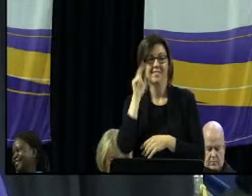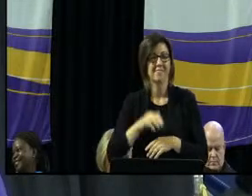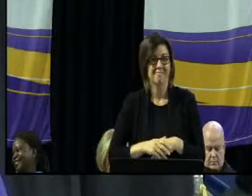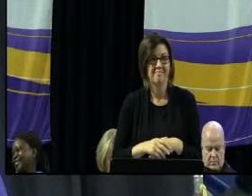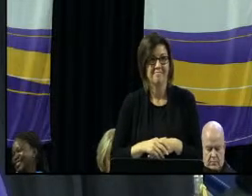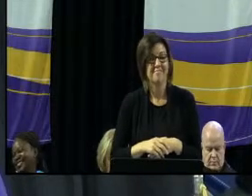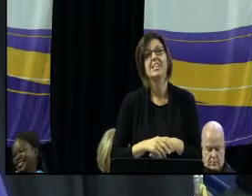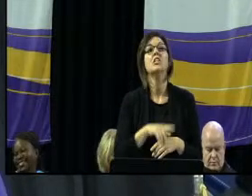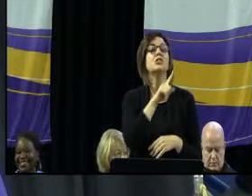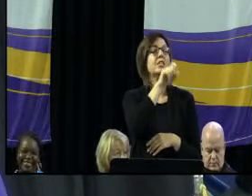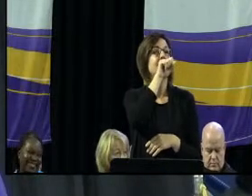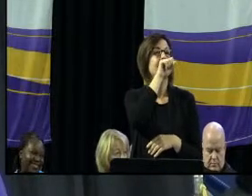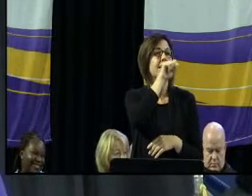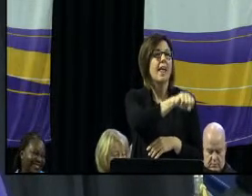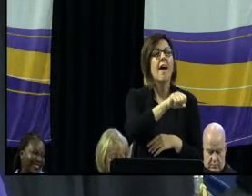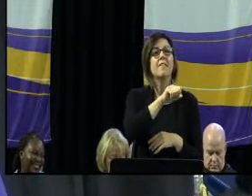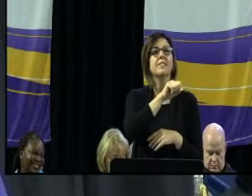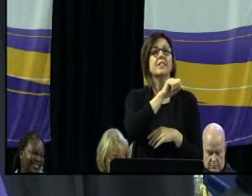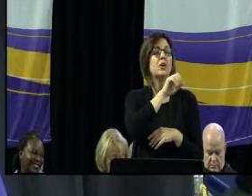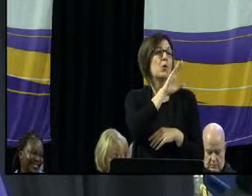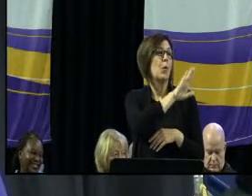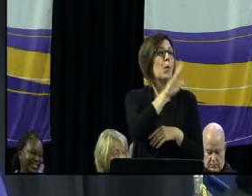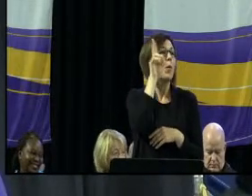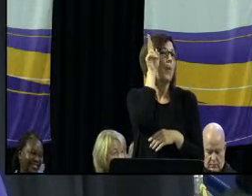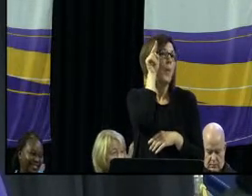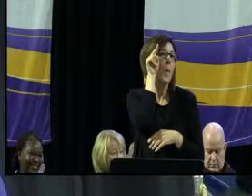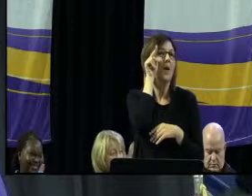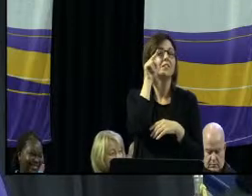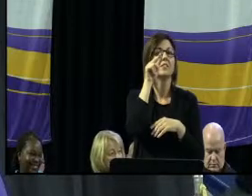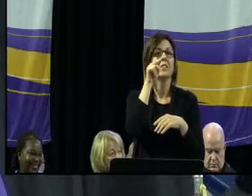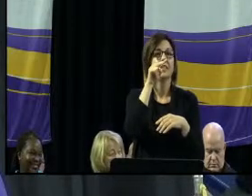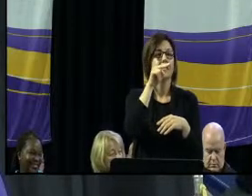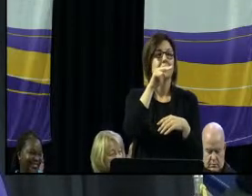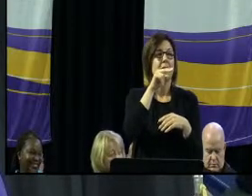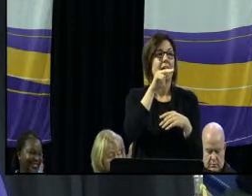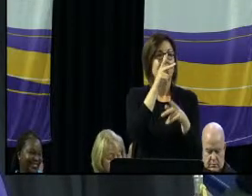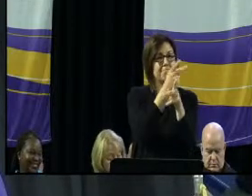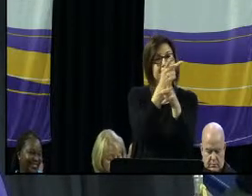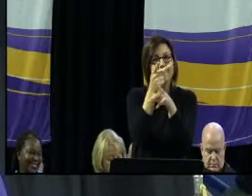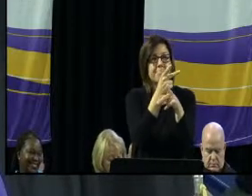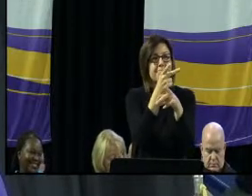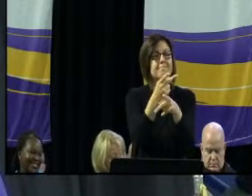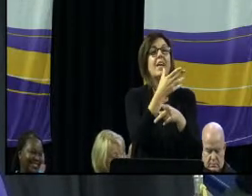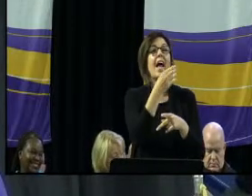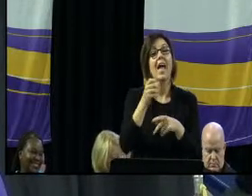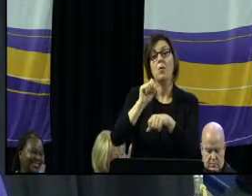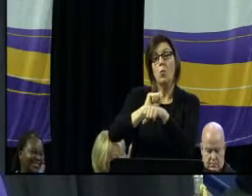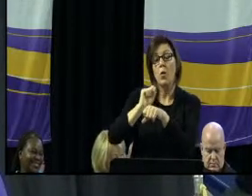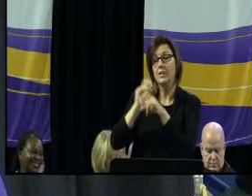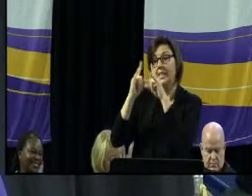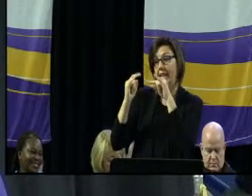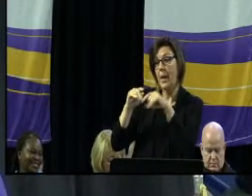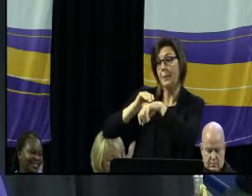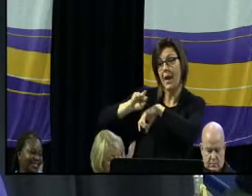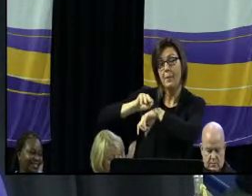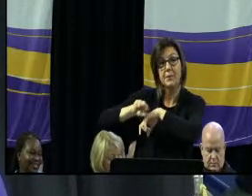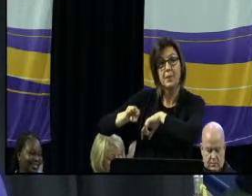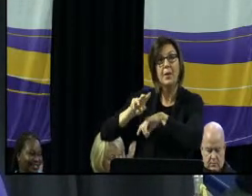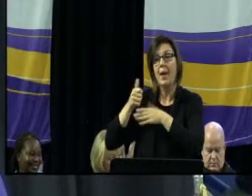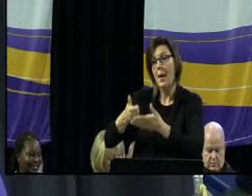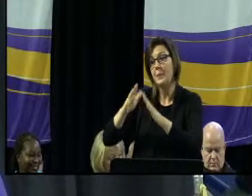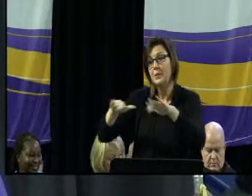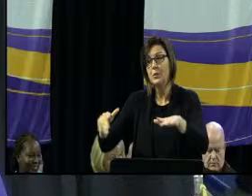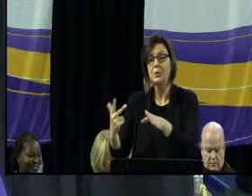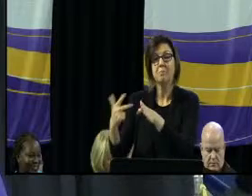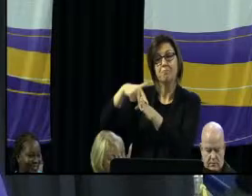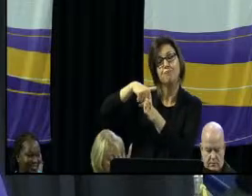free time, she cares for her horse and works as a children's horseback riding camp counselor at Morningstar